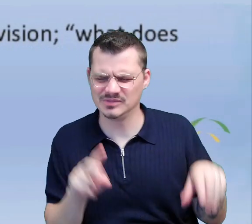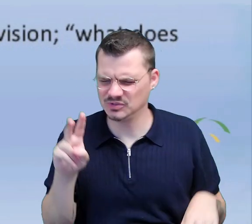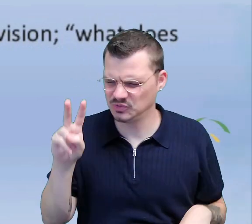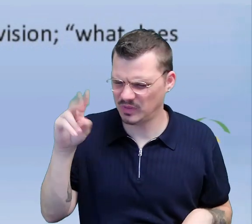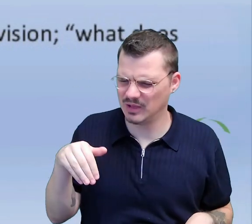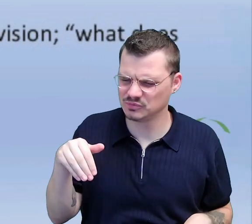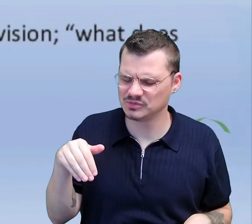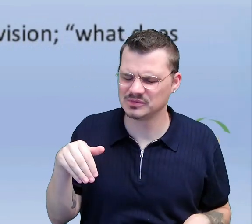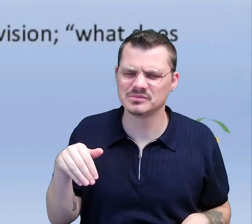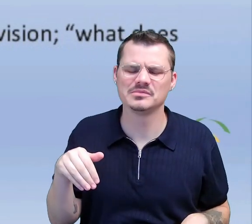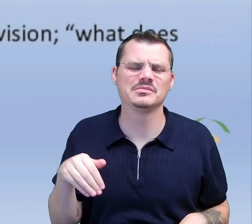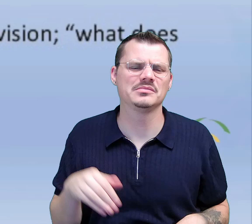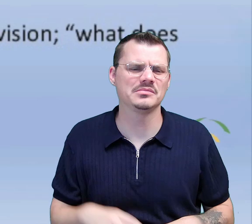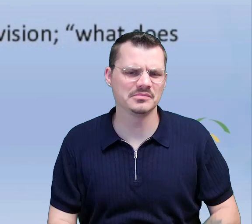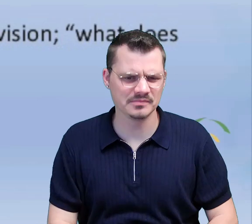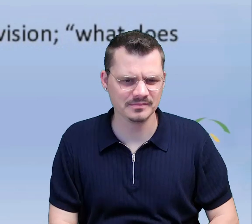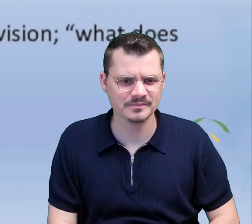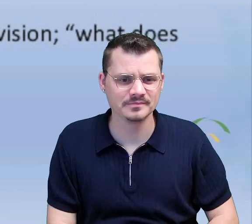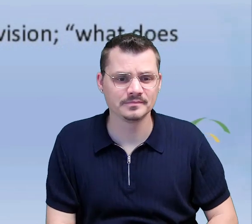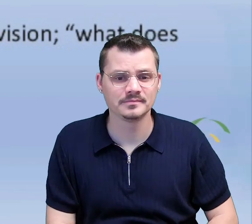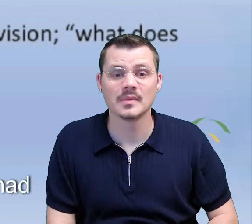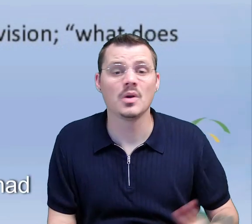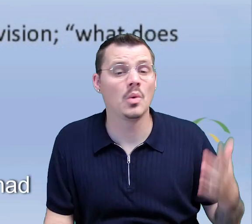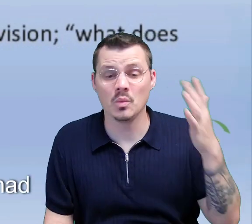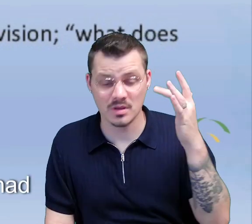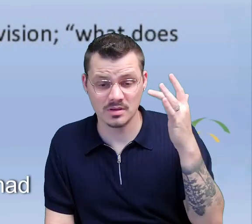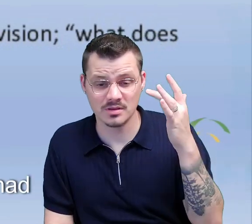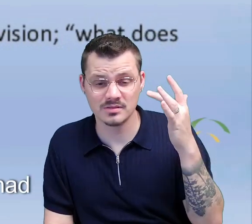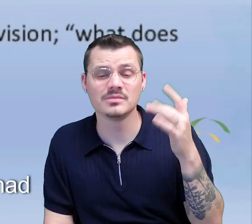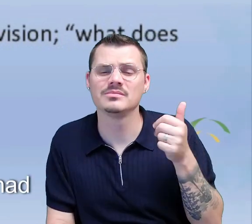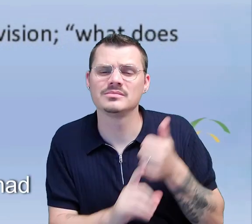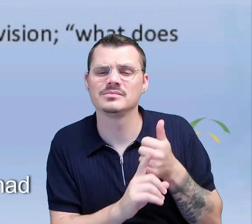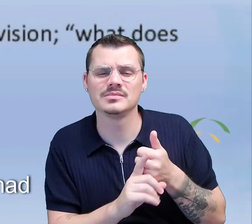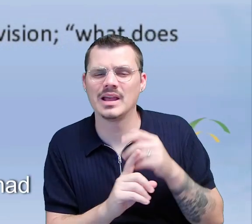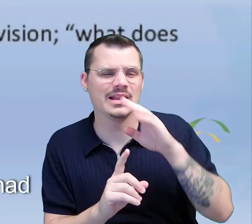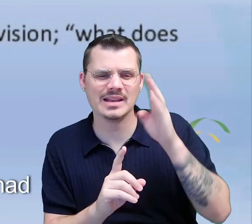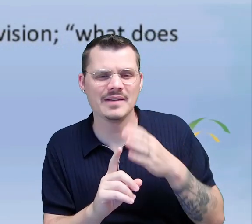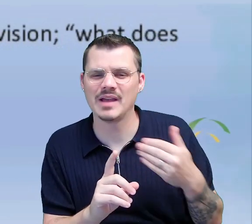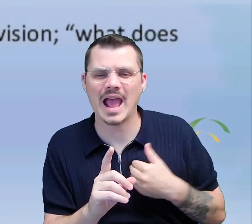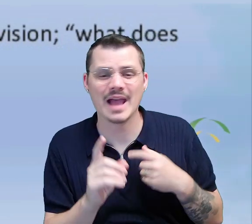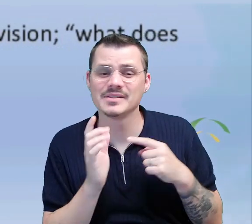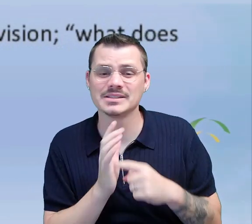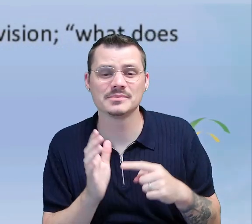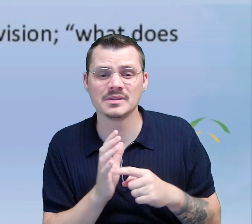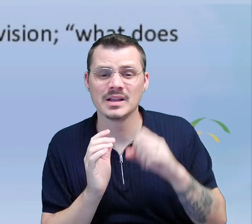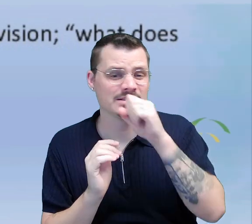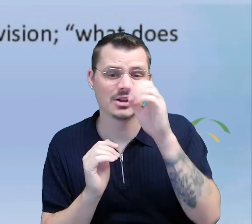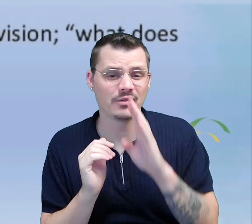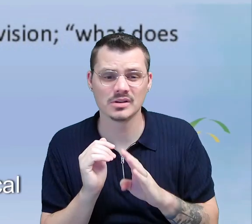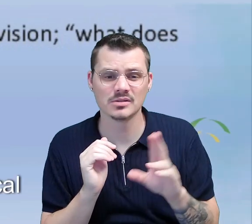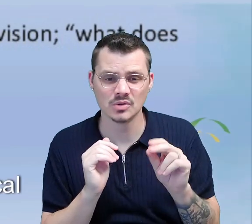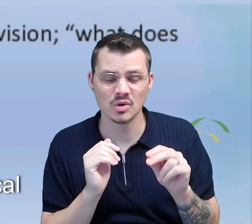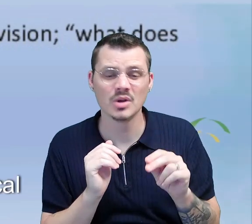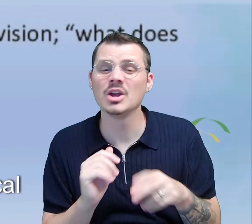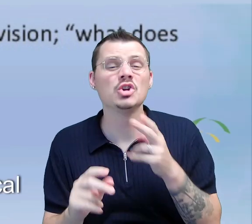most? And this was because she, in fact, never had symptoms of schizophrenia.